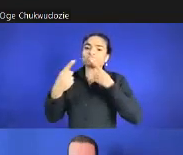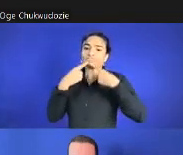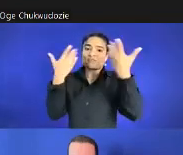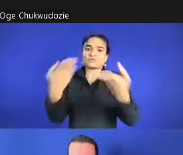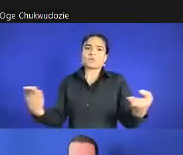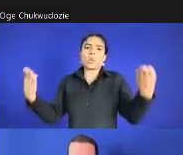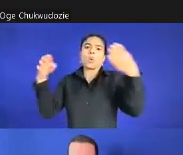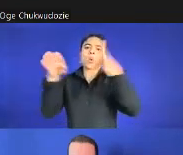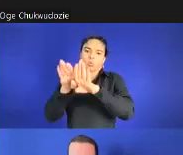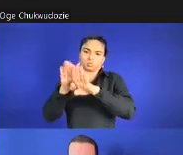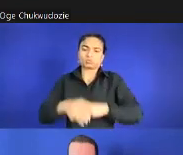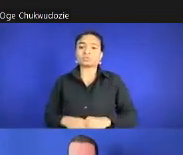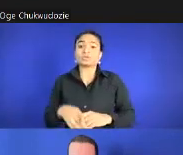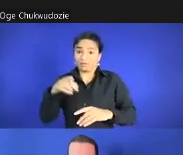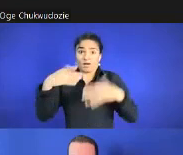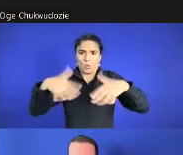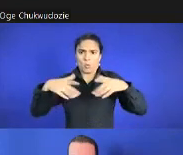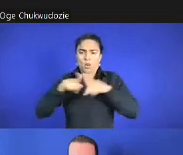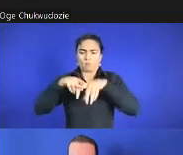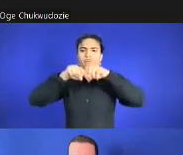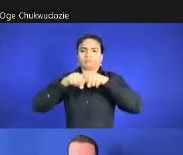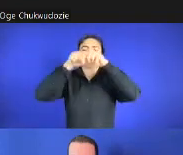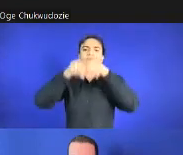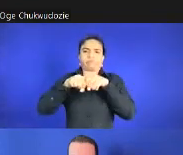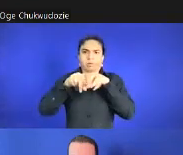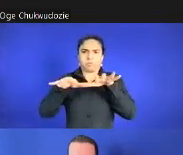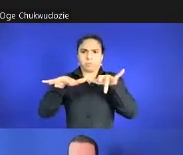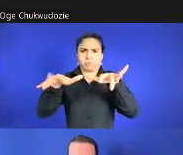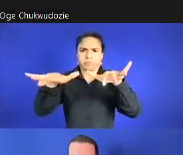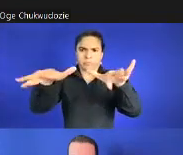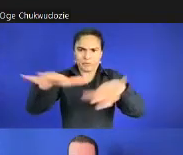to provide a response should be communicated to that person.